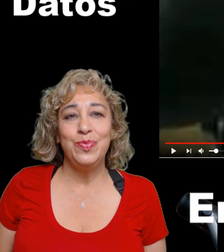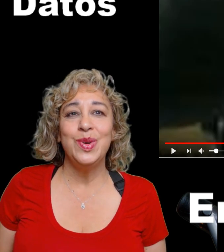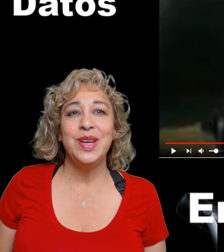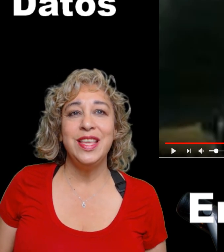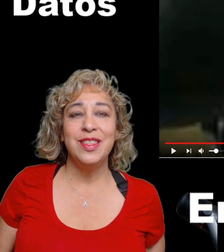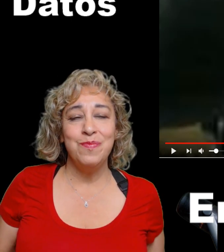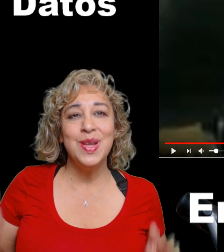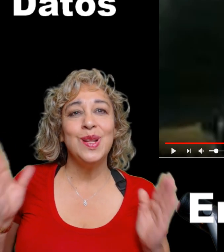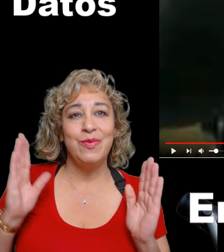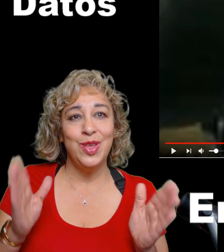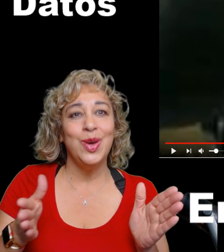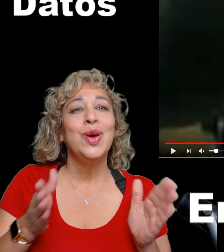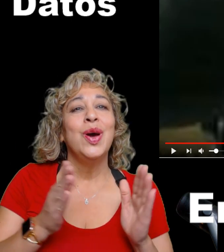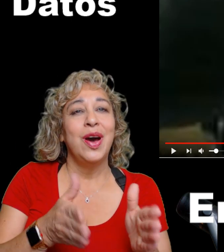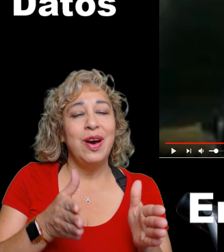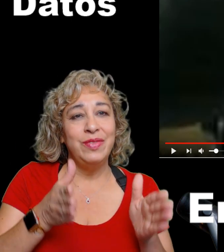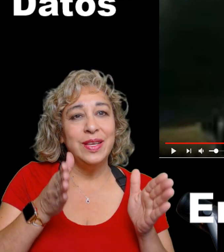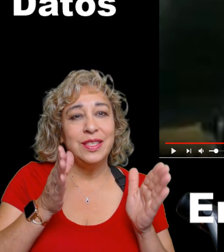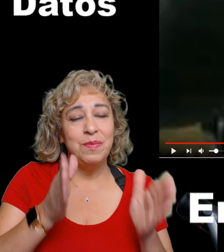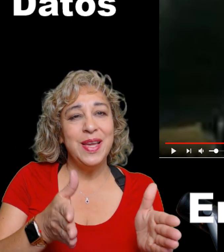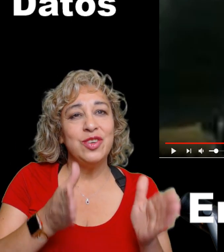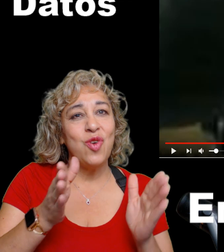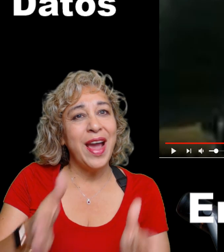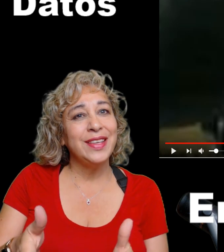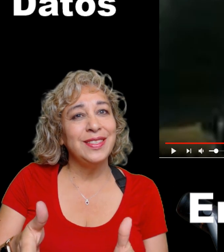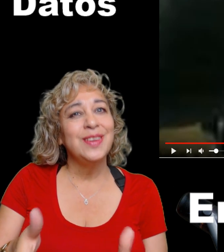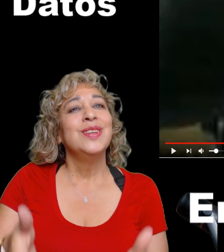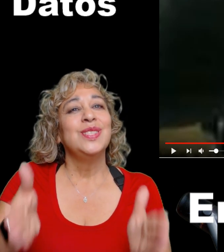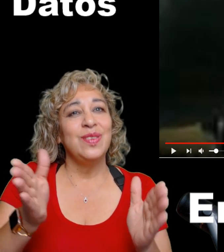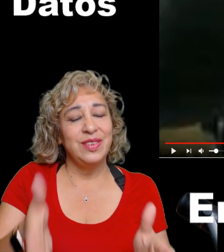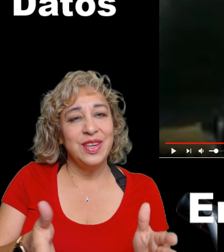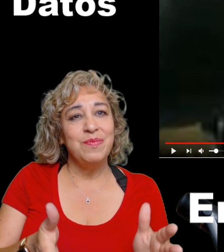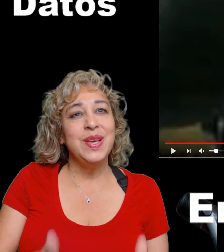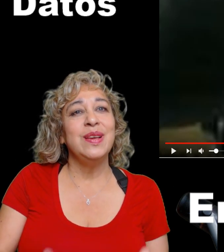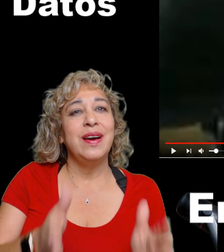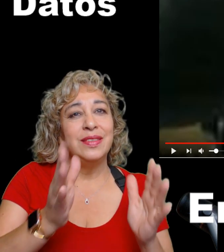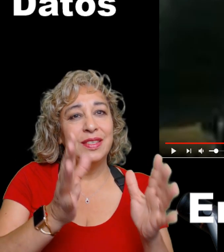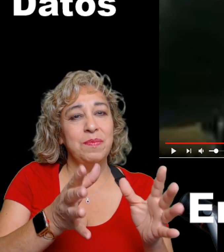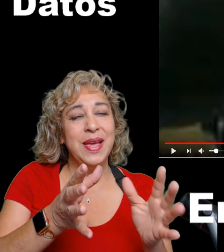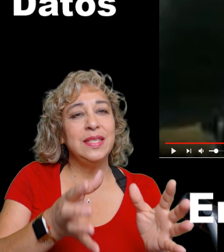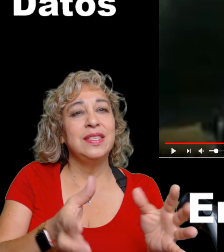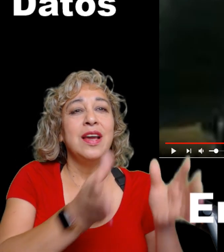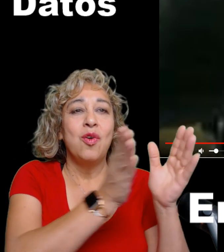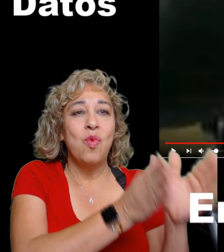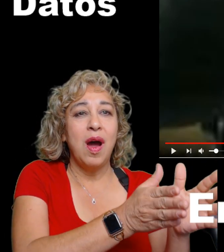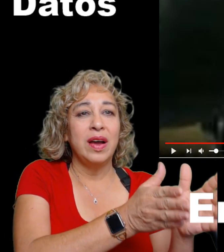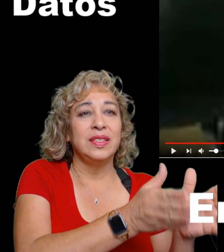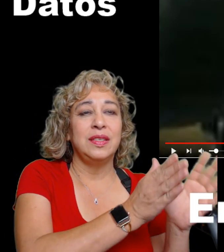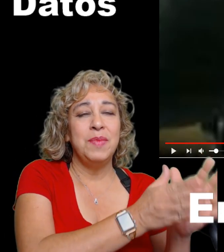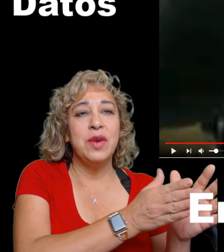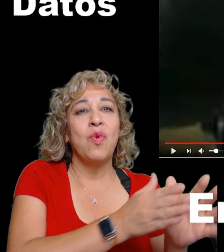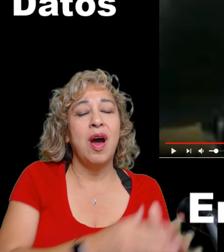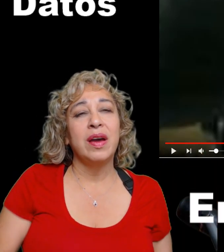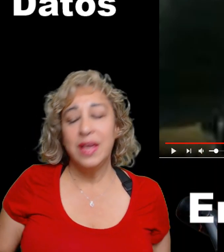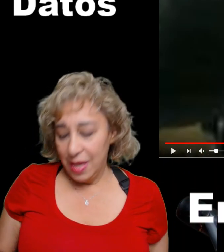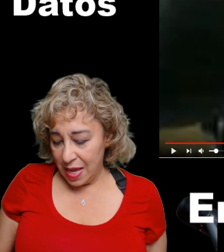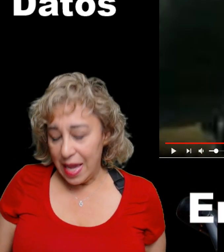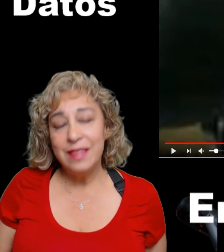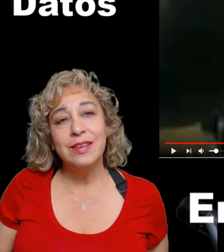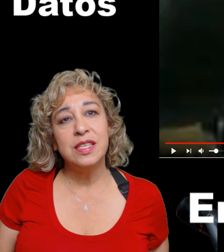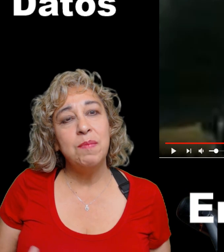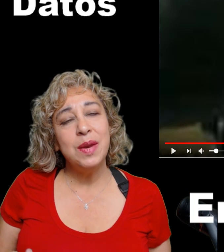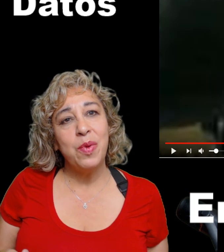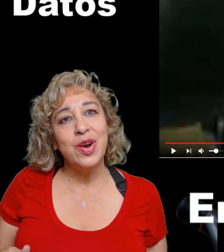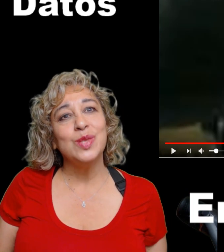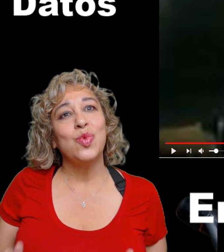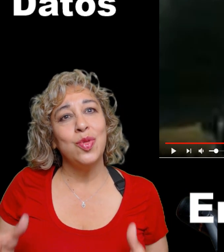stones to put in the middle of the cement tracks. So there's going to be cement rock, and